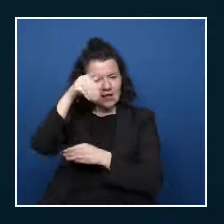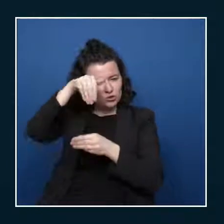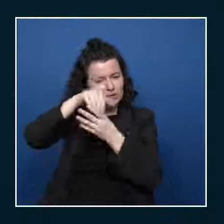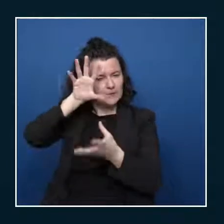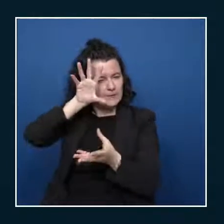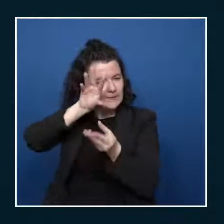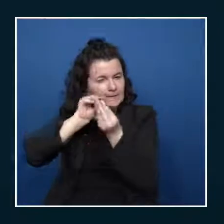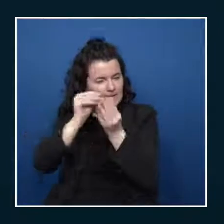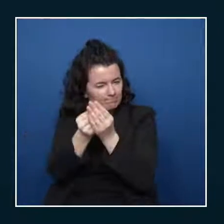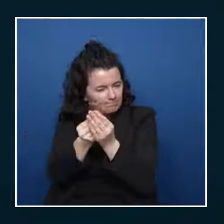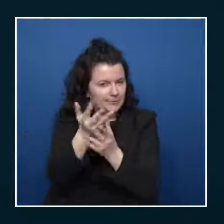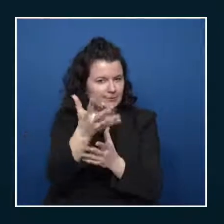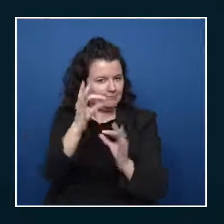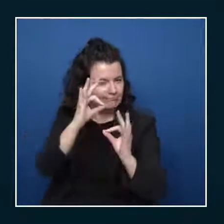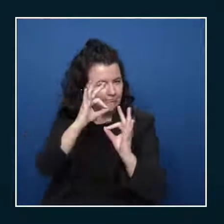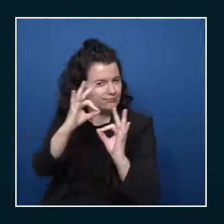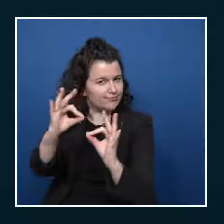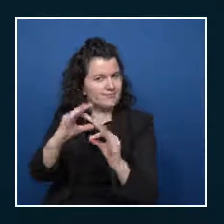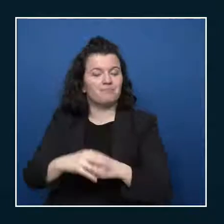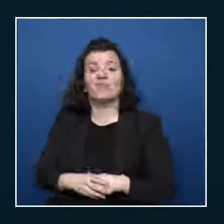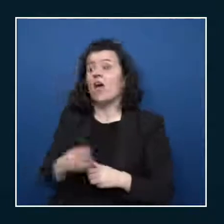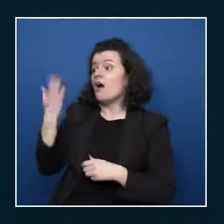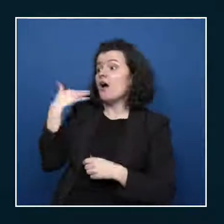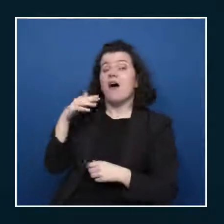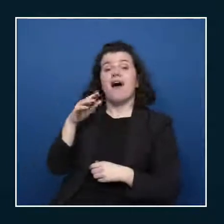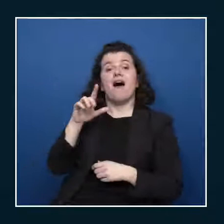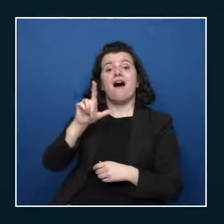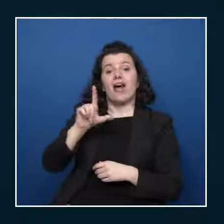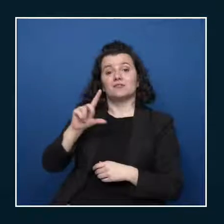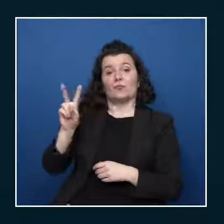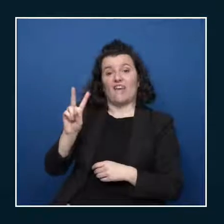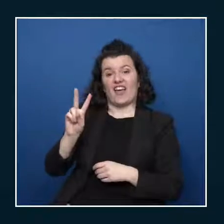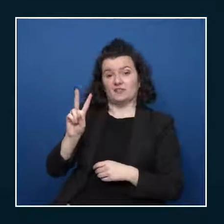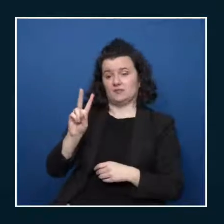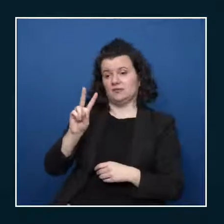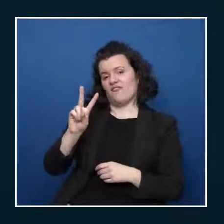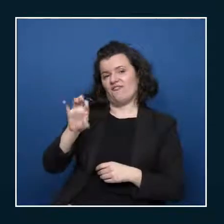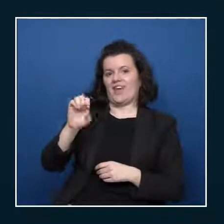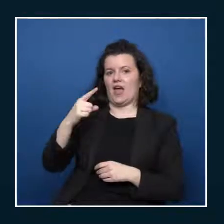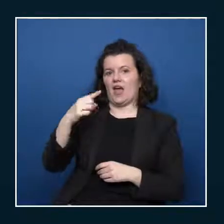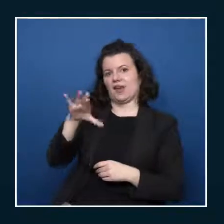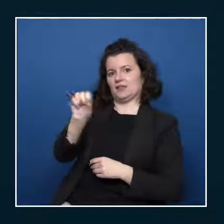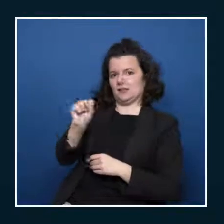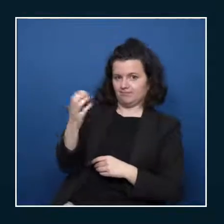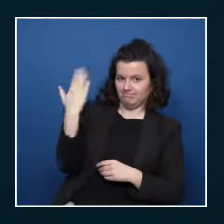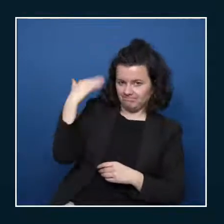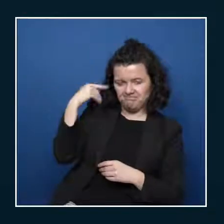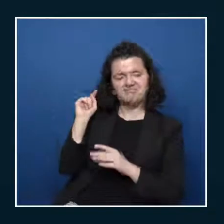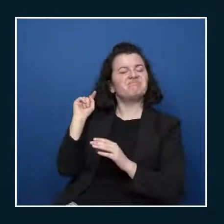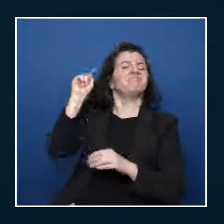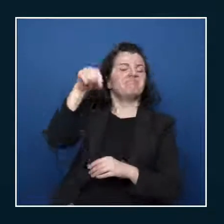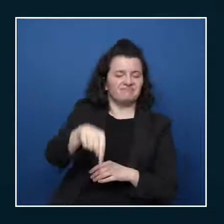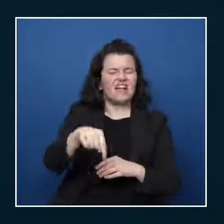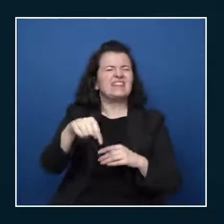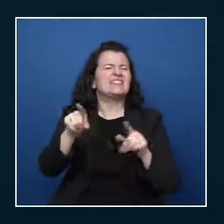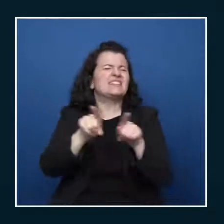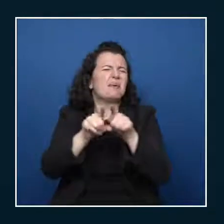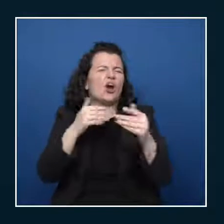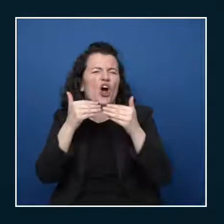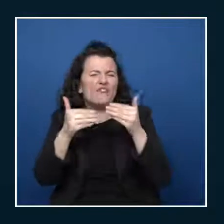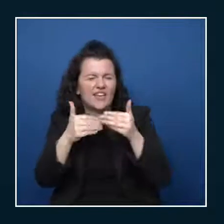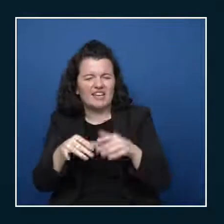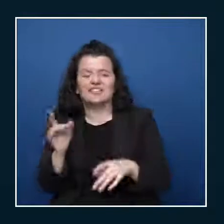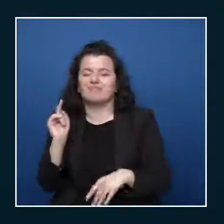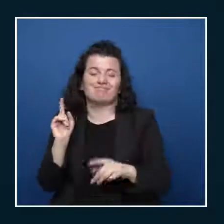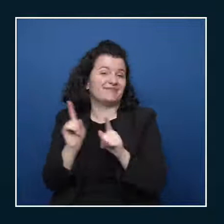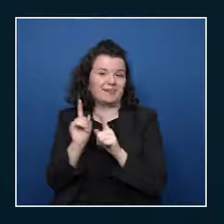big conference, and one of the production people that I was working with, they were like, yeah, some tech